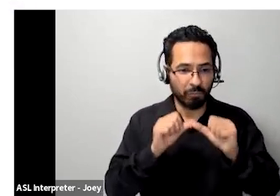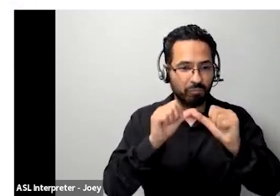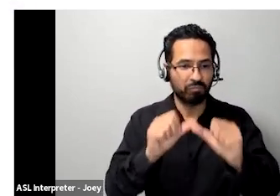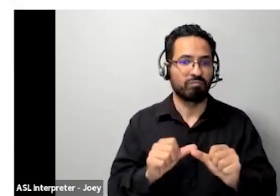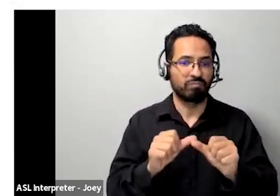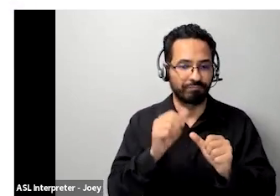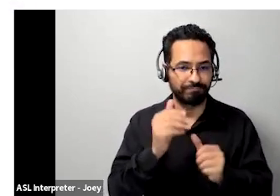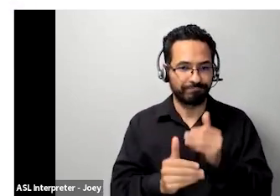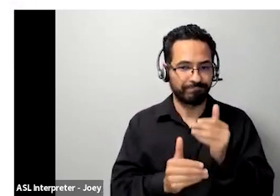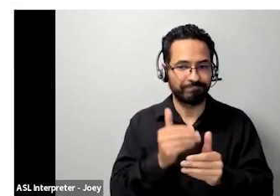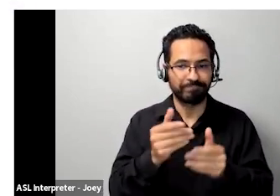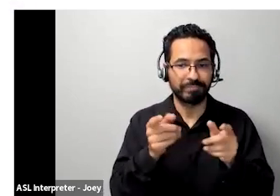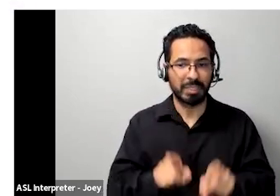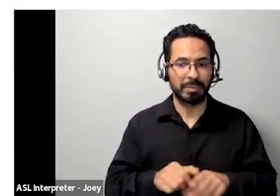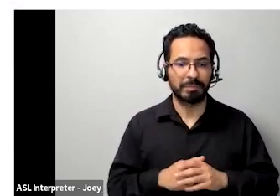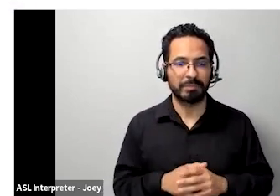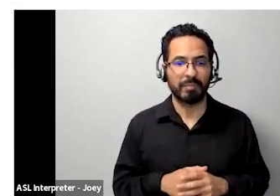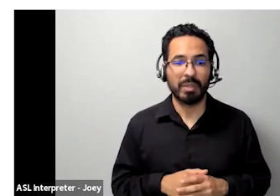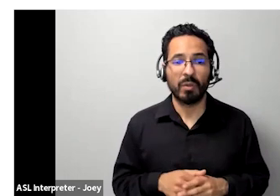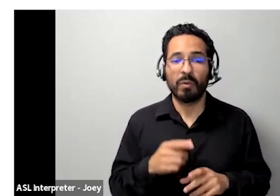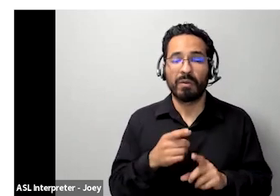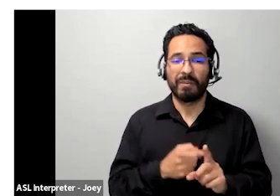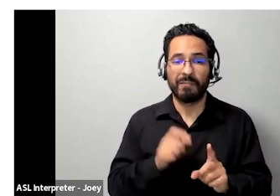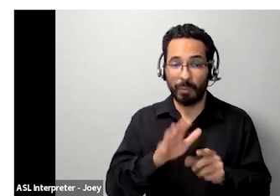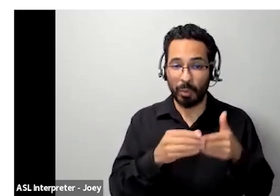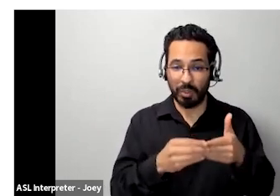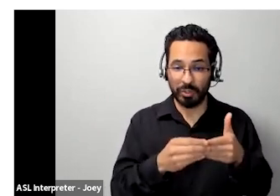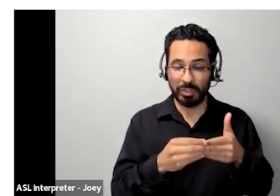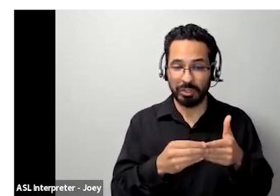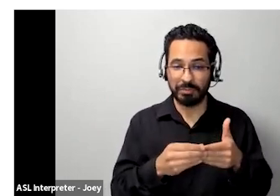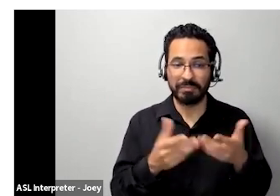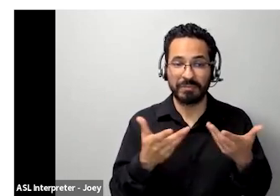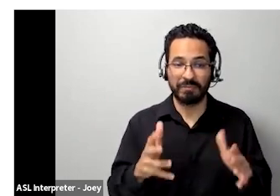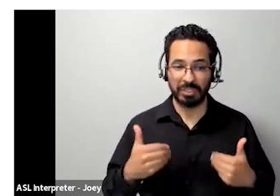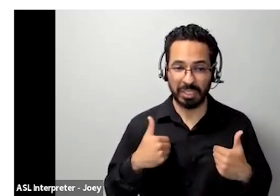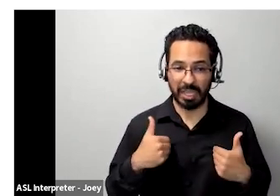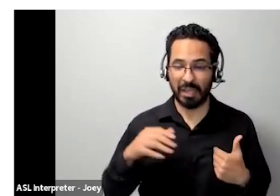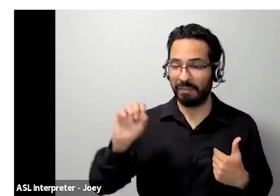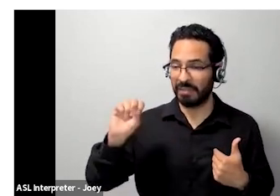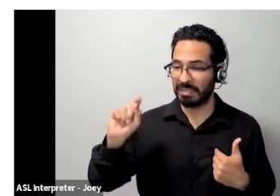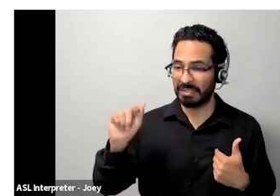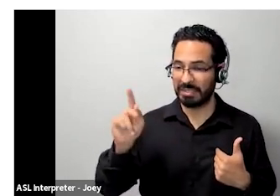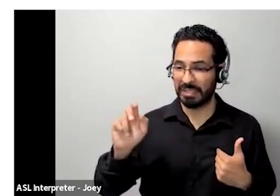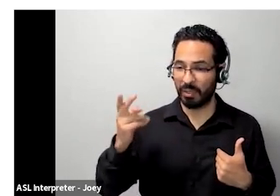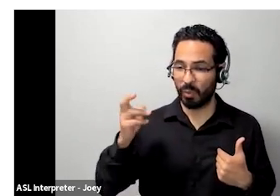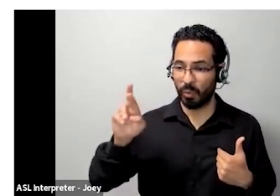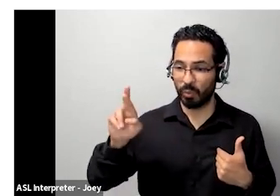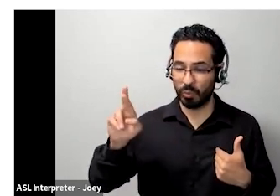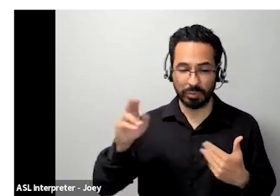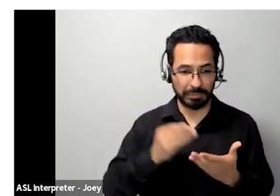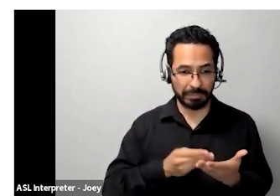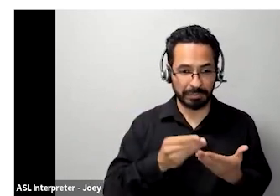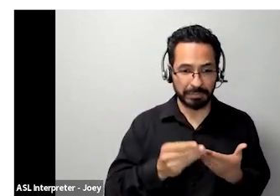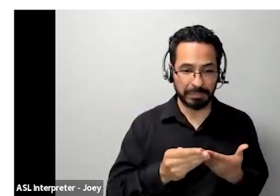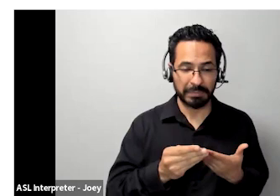this is where from your leadership, once you've gotten your stakeholder buy-in from leadership, you've given them why is this important, you've